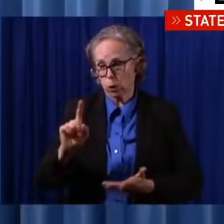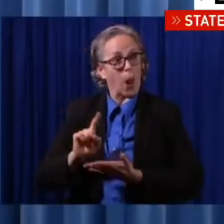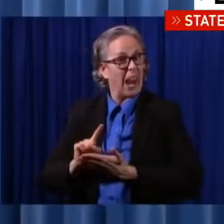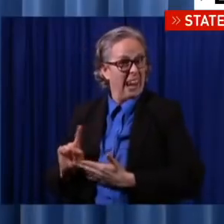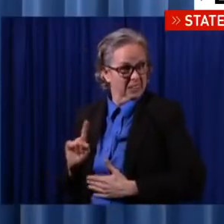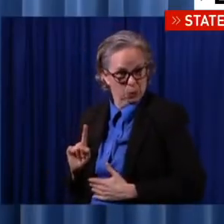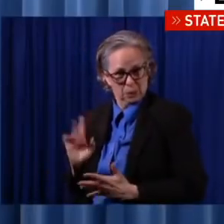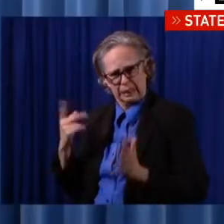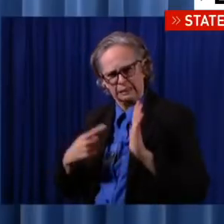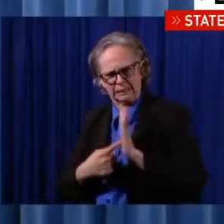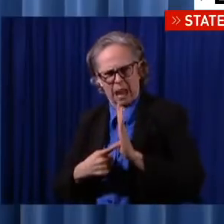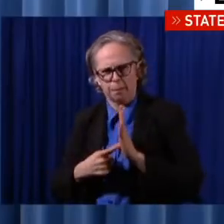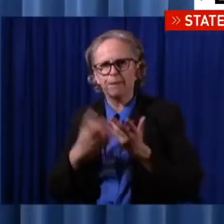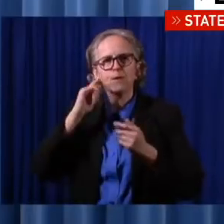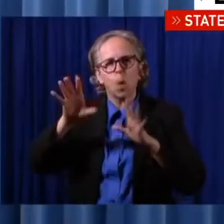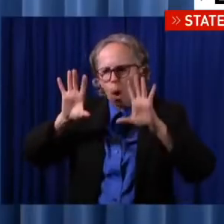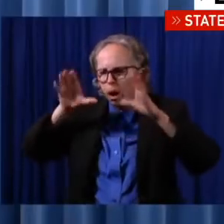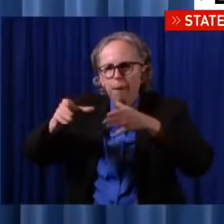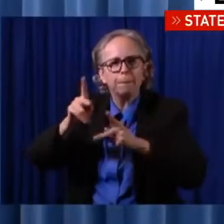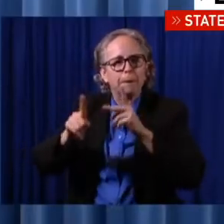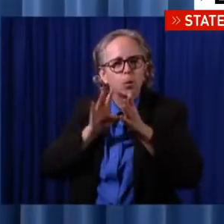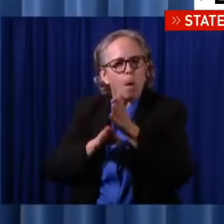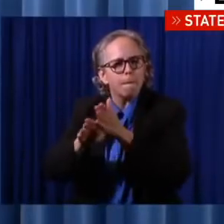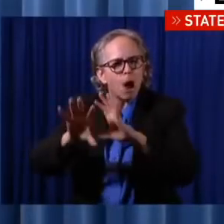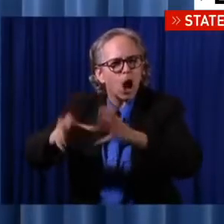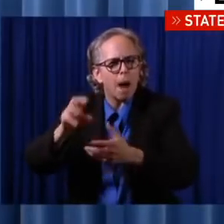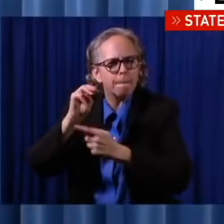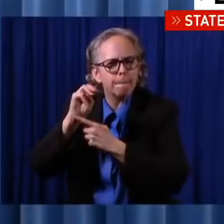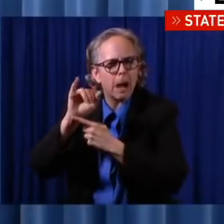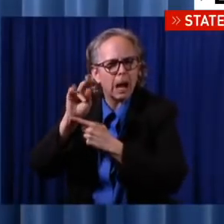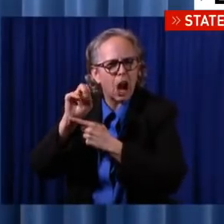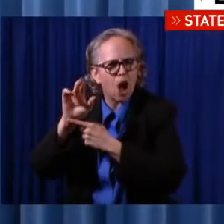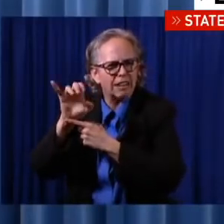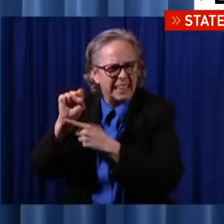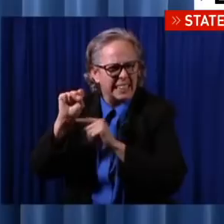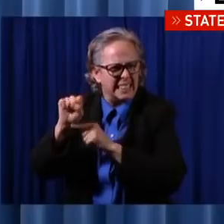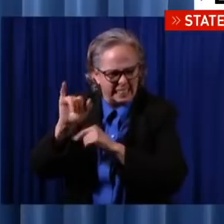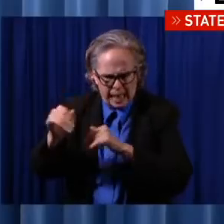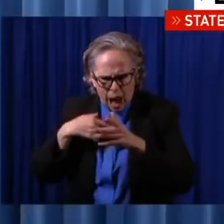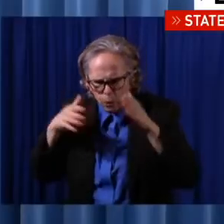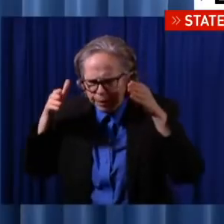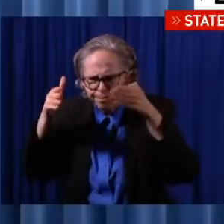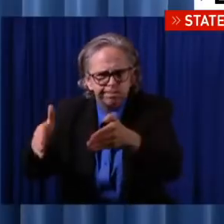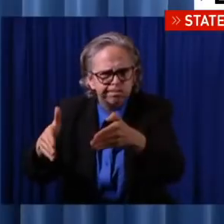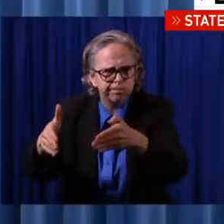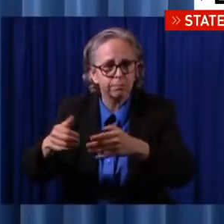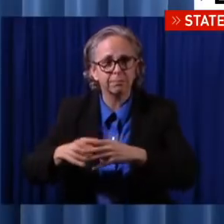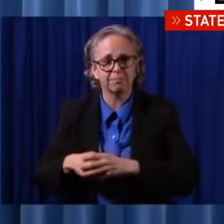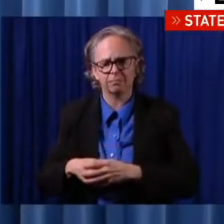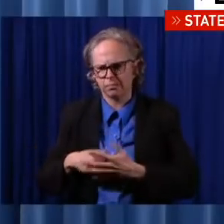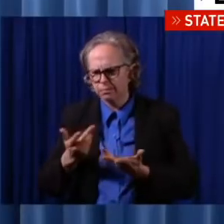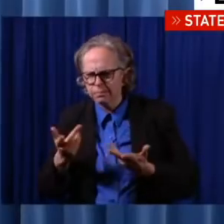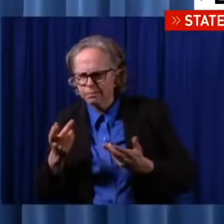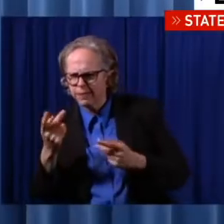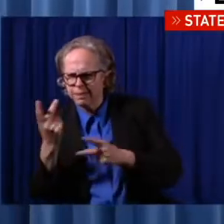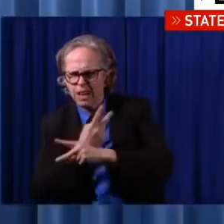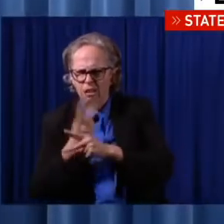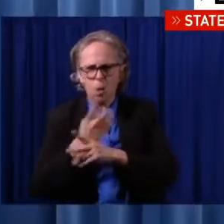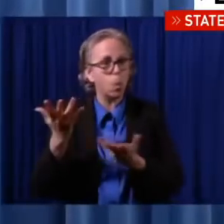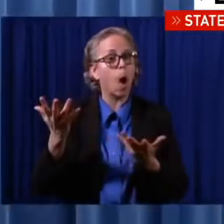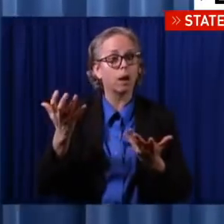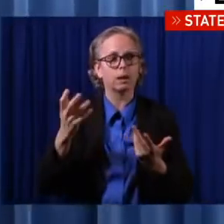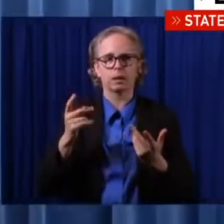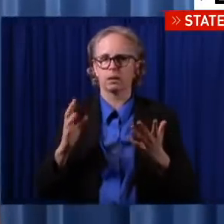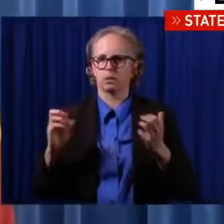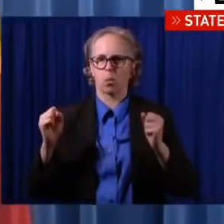Force and the Ohio National Guard and local partners to bring pop-up testing sites to underserved